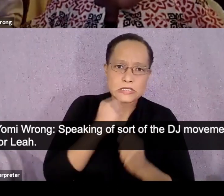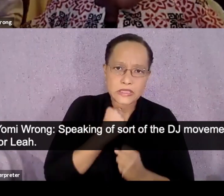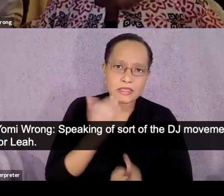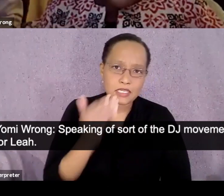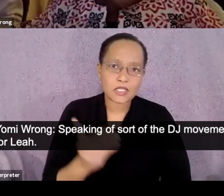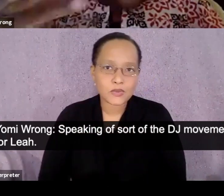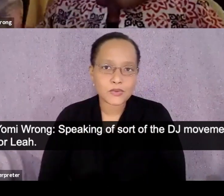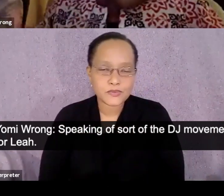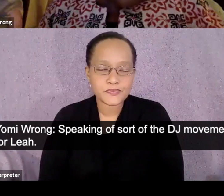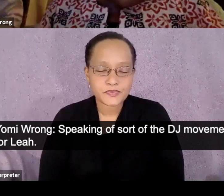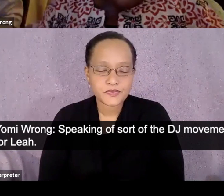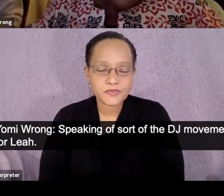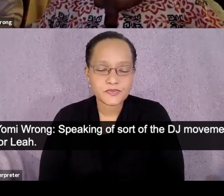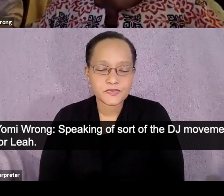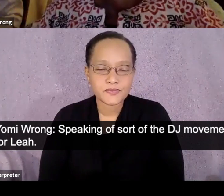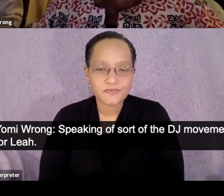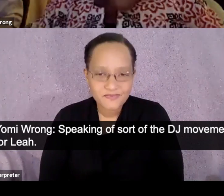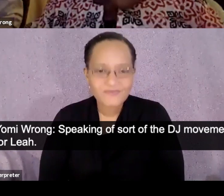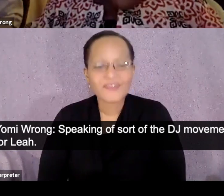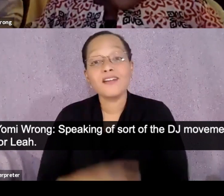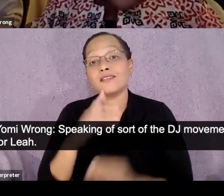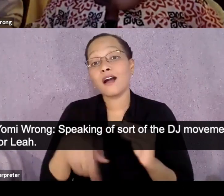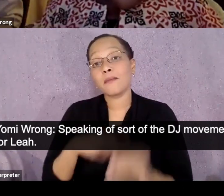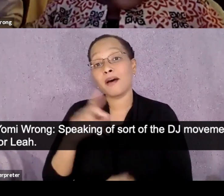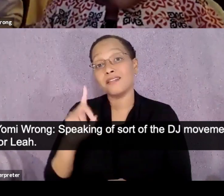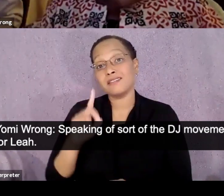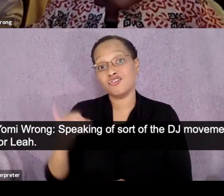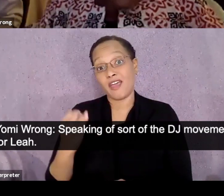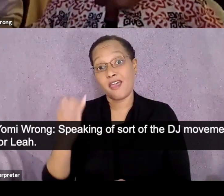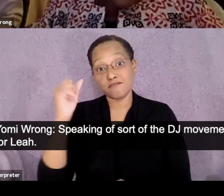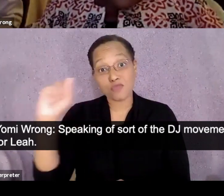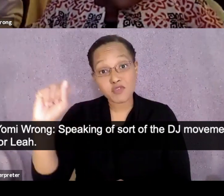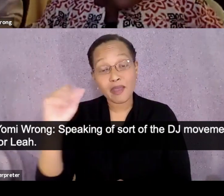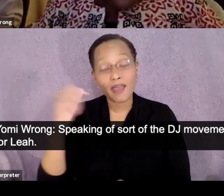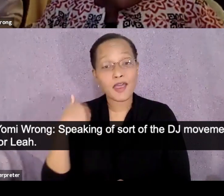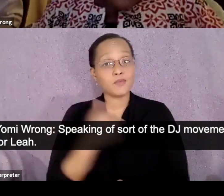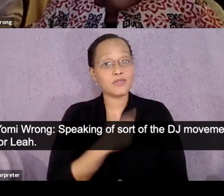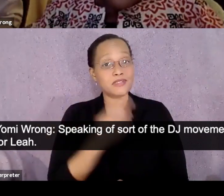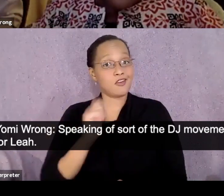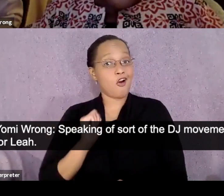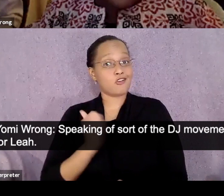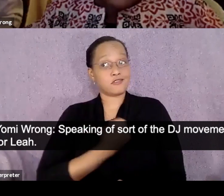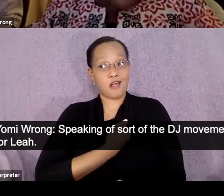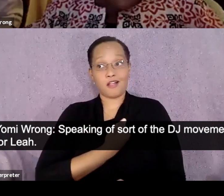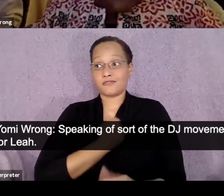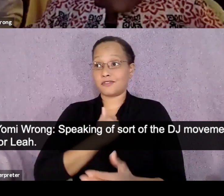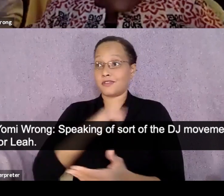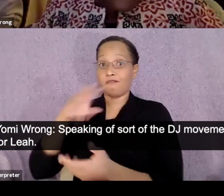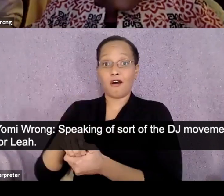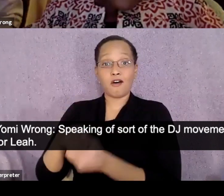Speaking of sort of the DJ movement, and we see ourselves in it. My next question is for Leah.